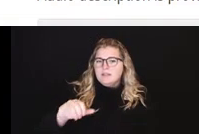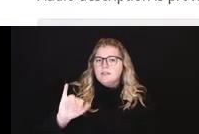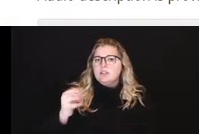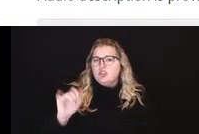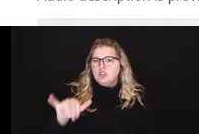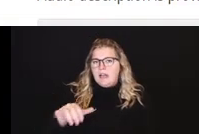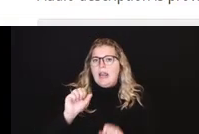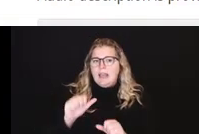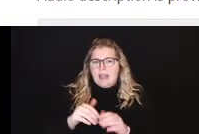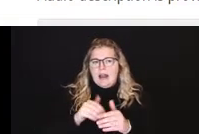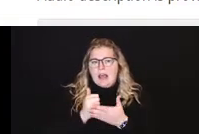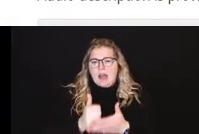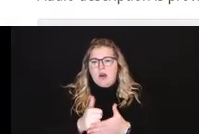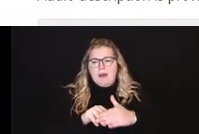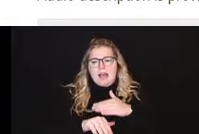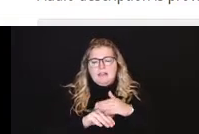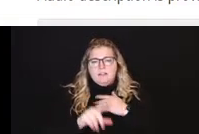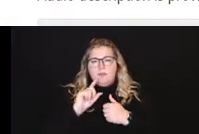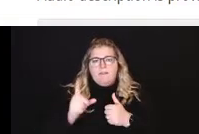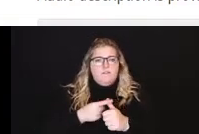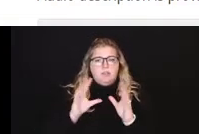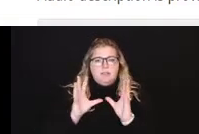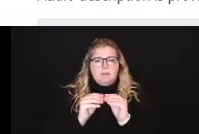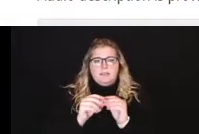access to that first meeting.